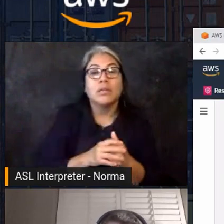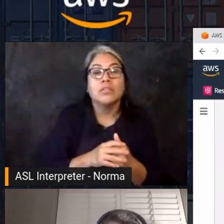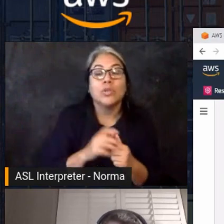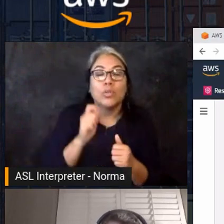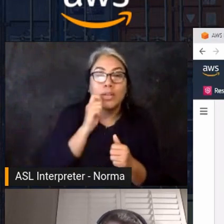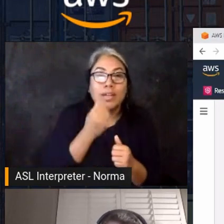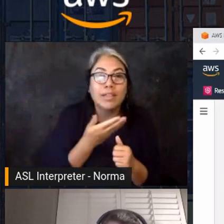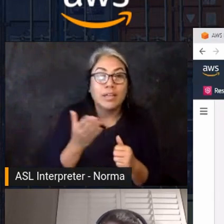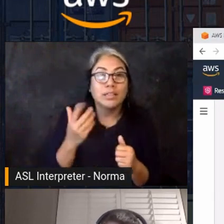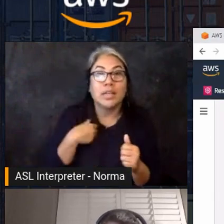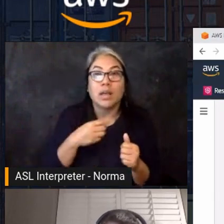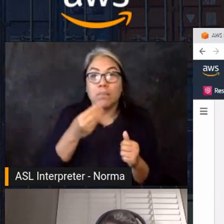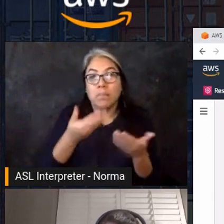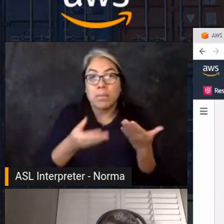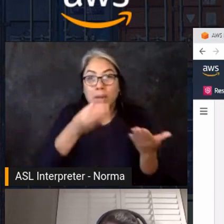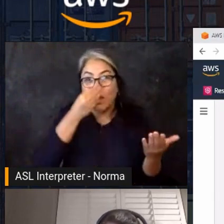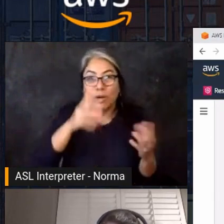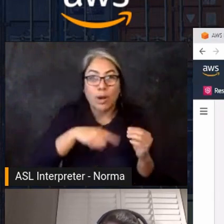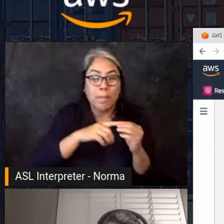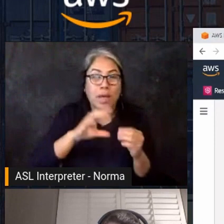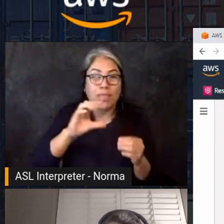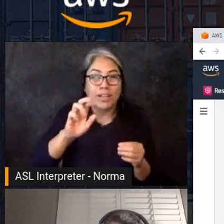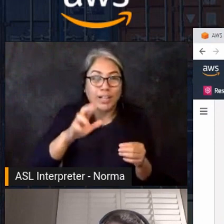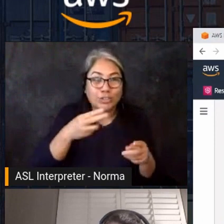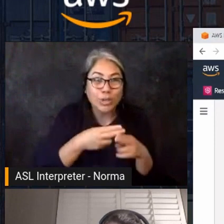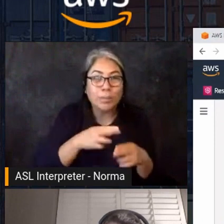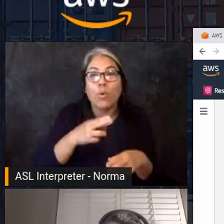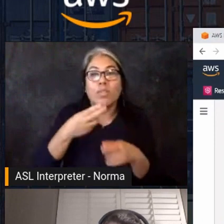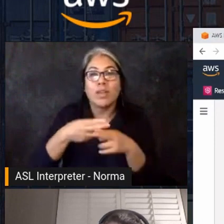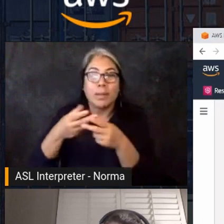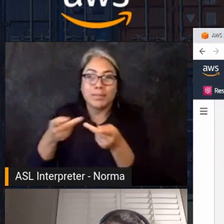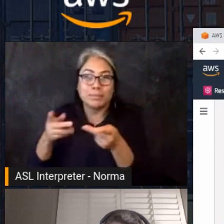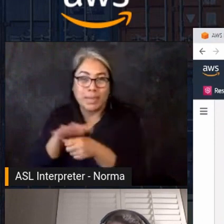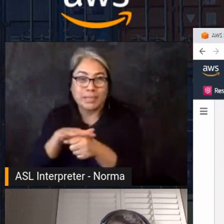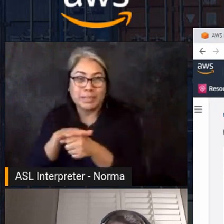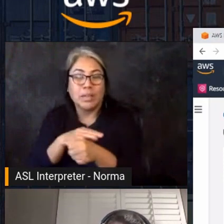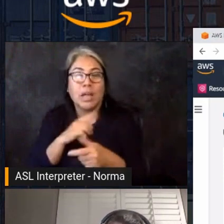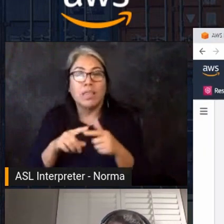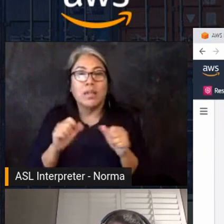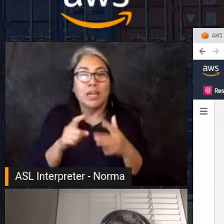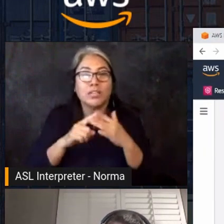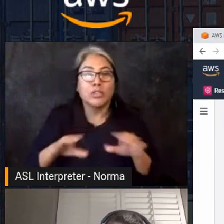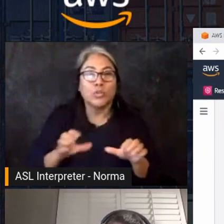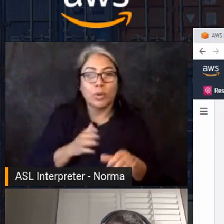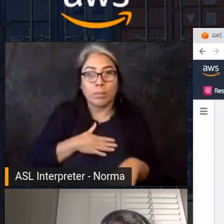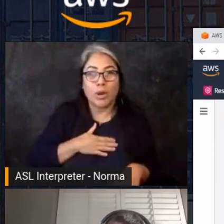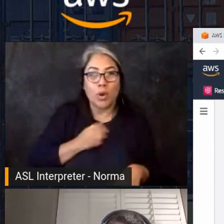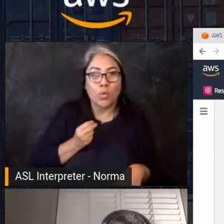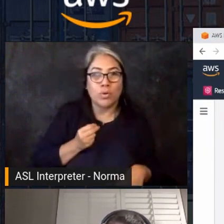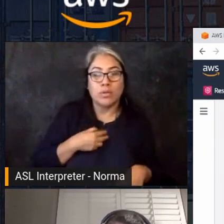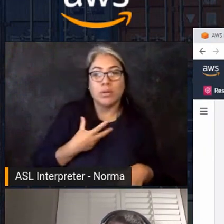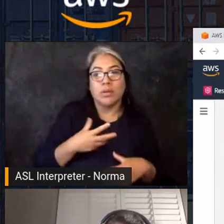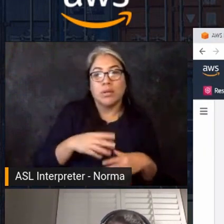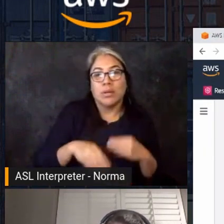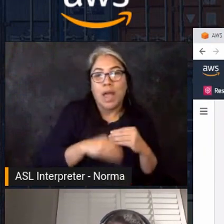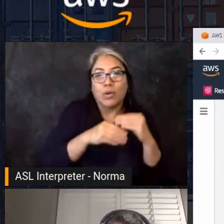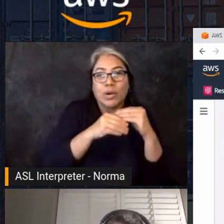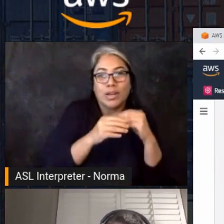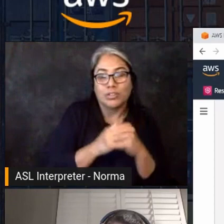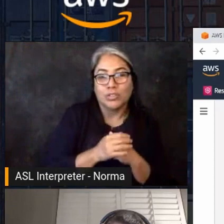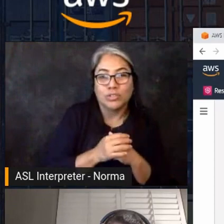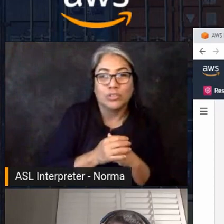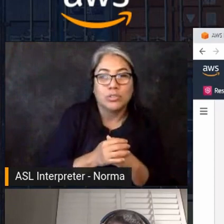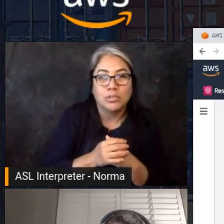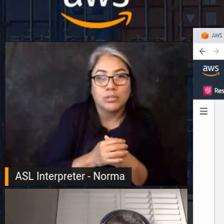name, or the namespace, right? And then I can just start doing my own aggregations. And that's just a